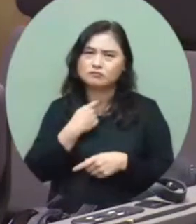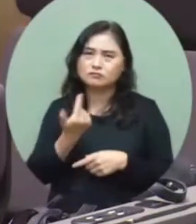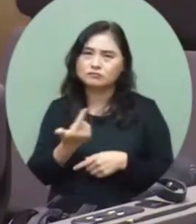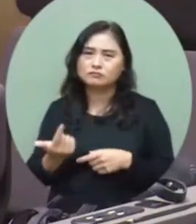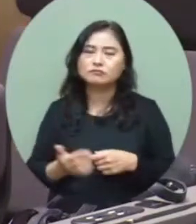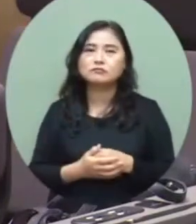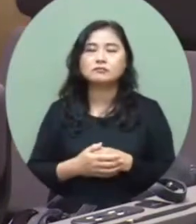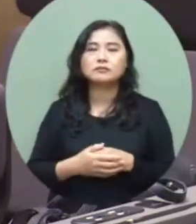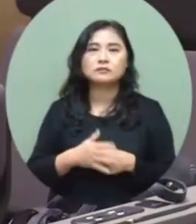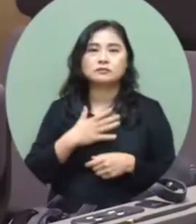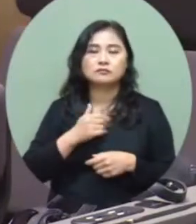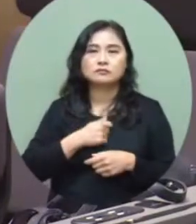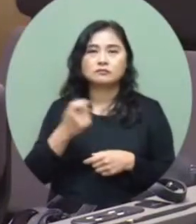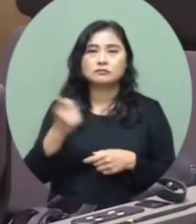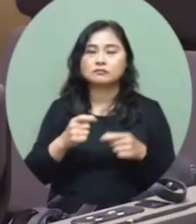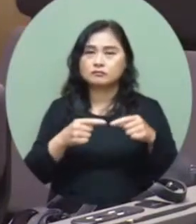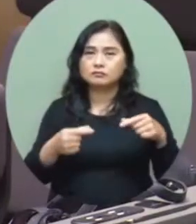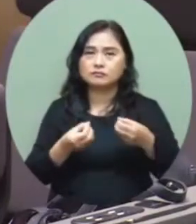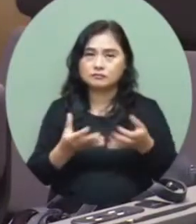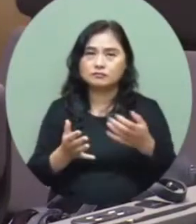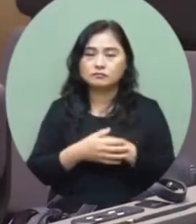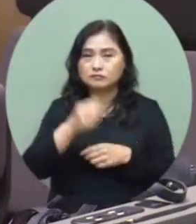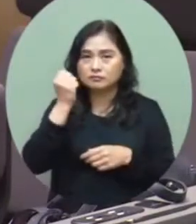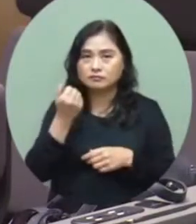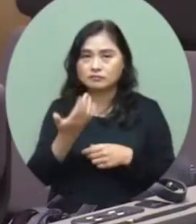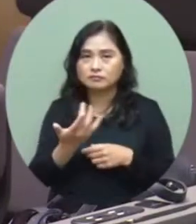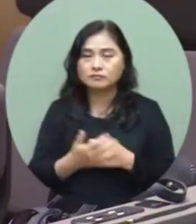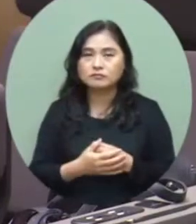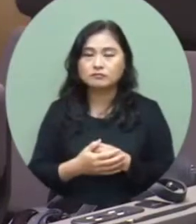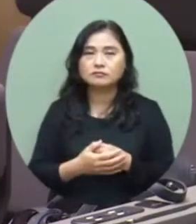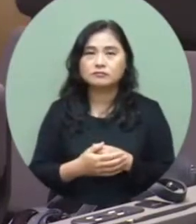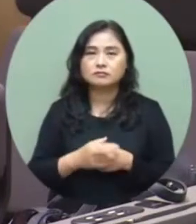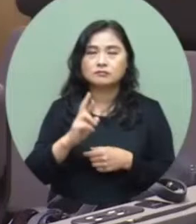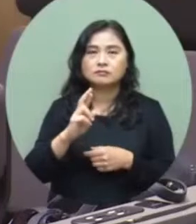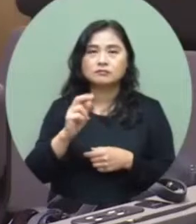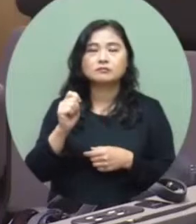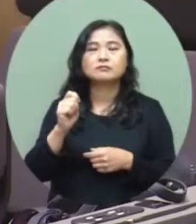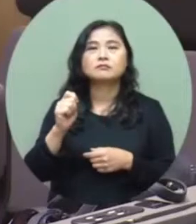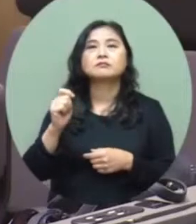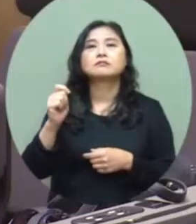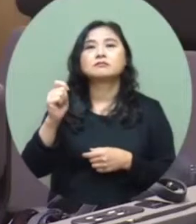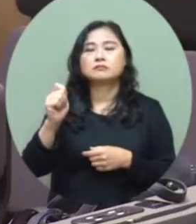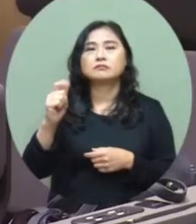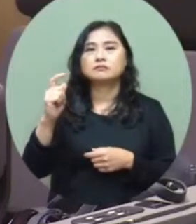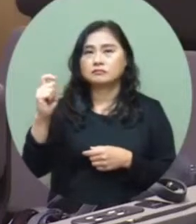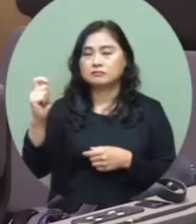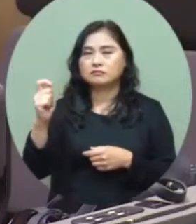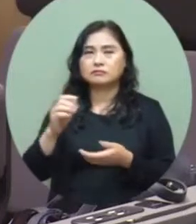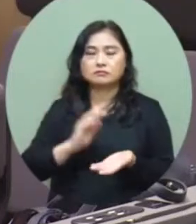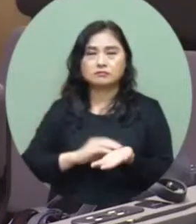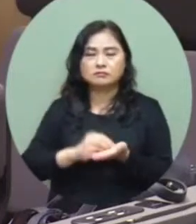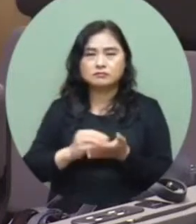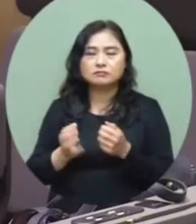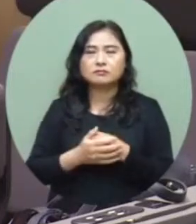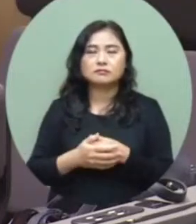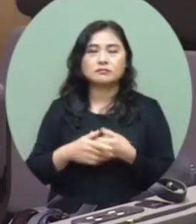to school. Don't they have a greater need? And what is the stock level you have for the